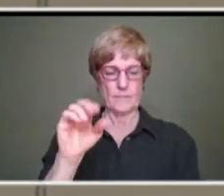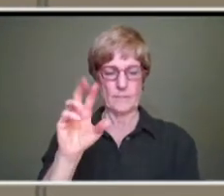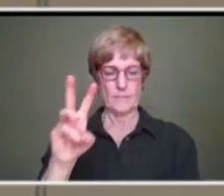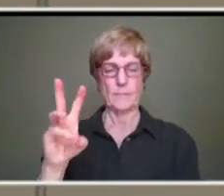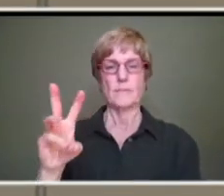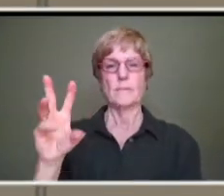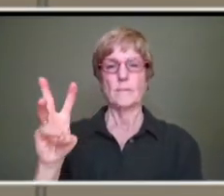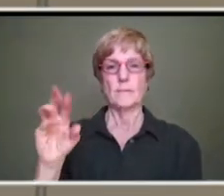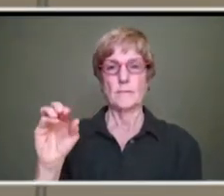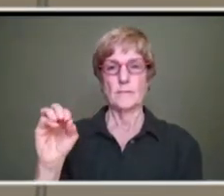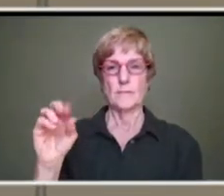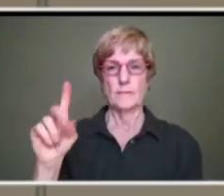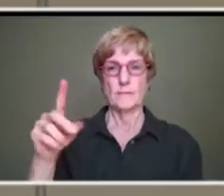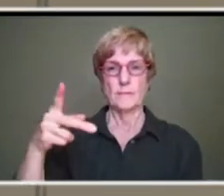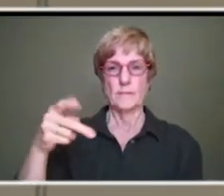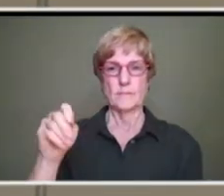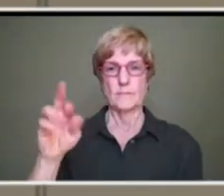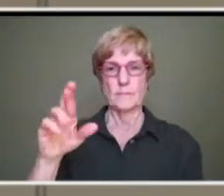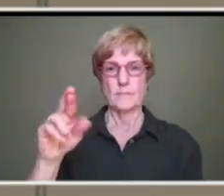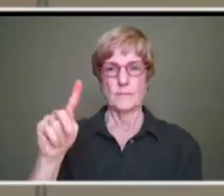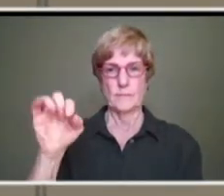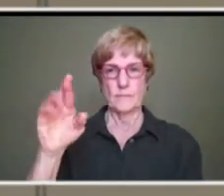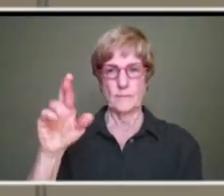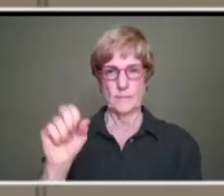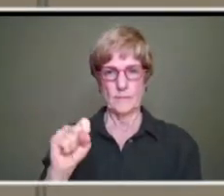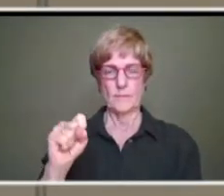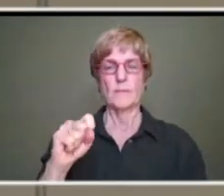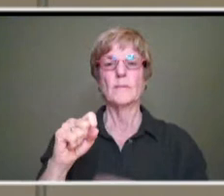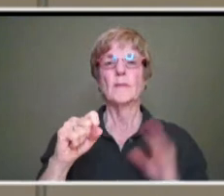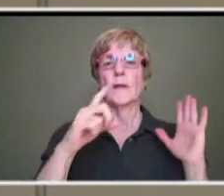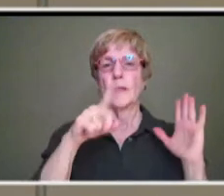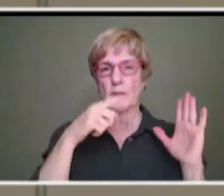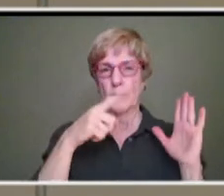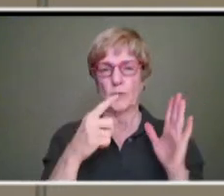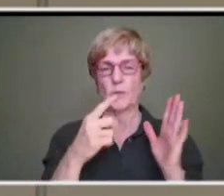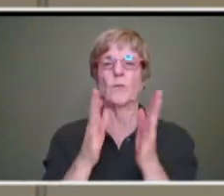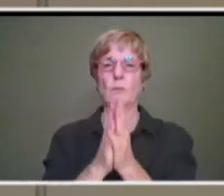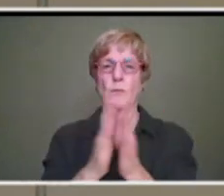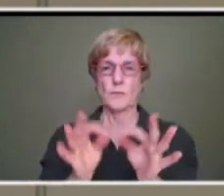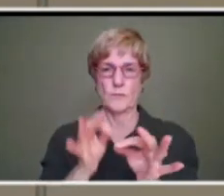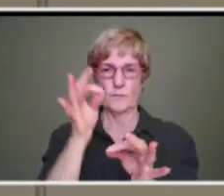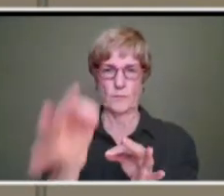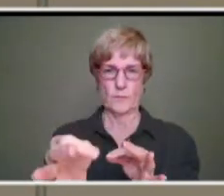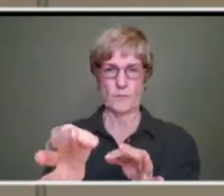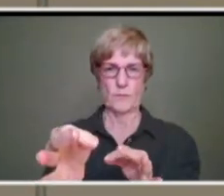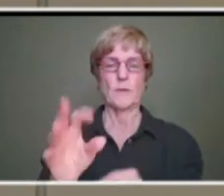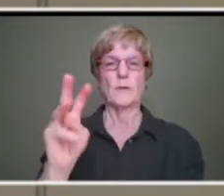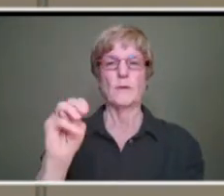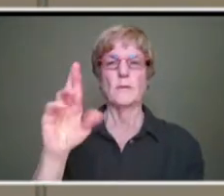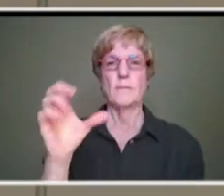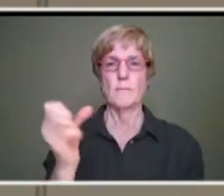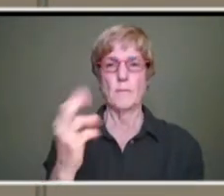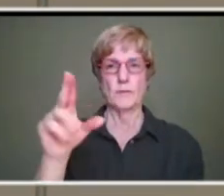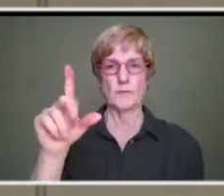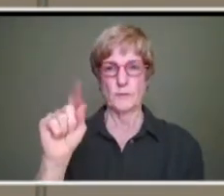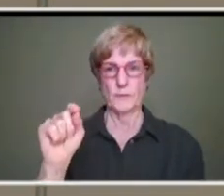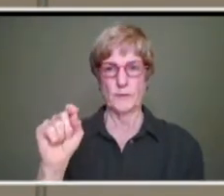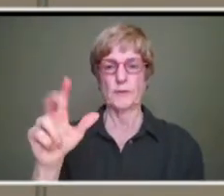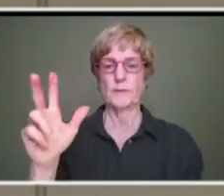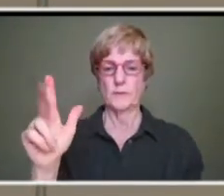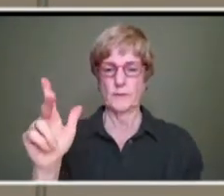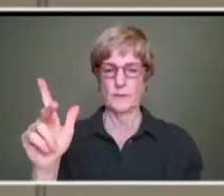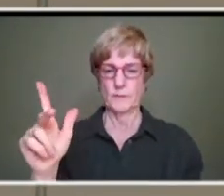wood Partners is a hearing which is being deferrals being requested until March 20th 2023.